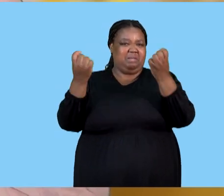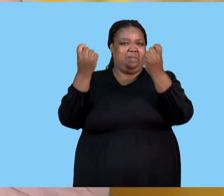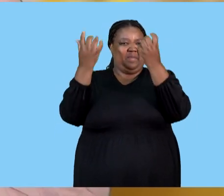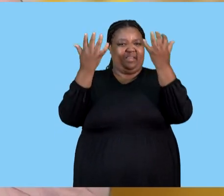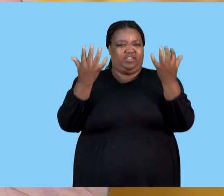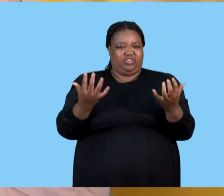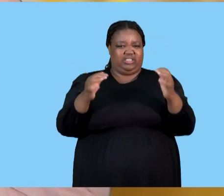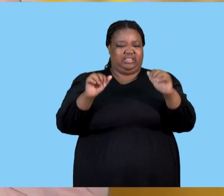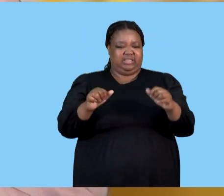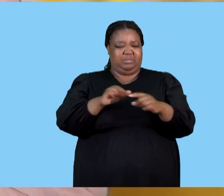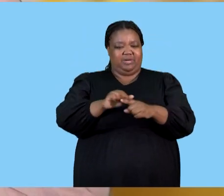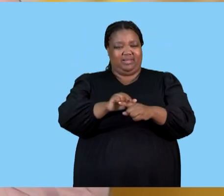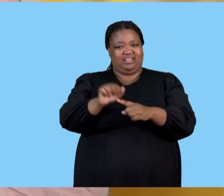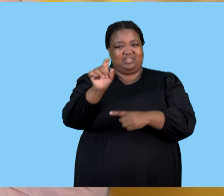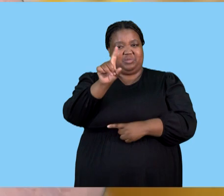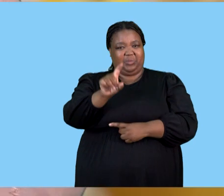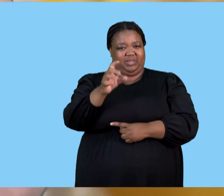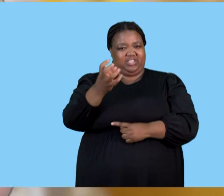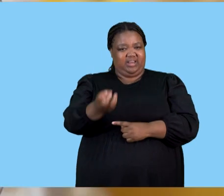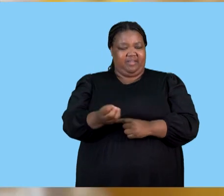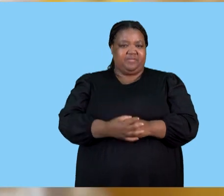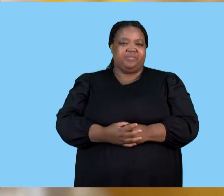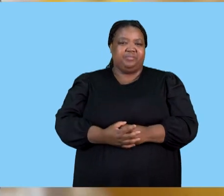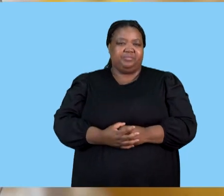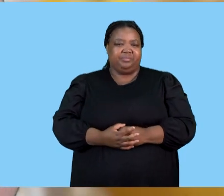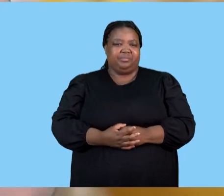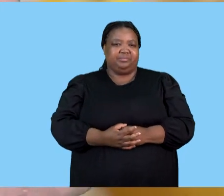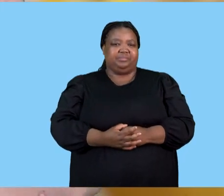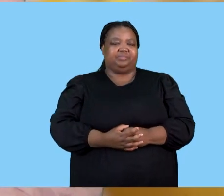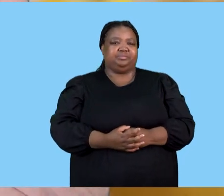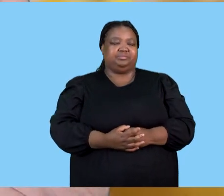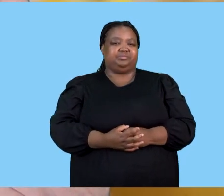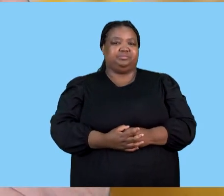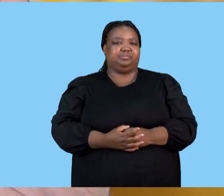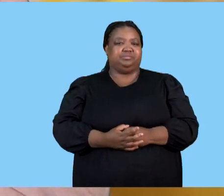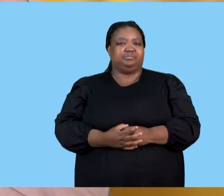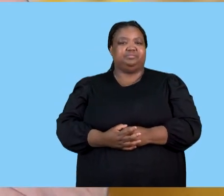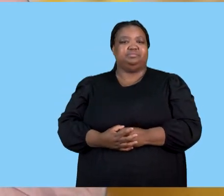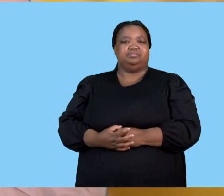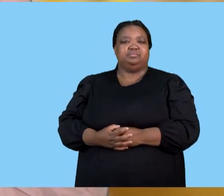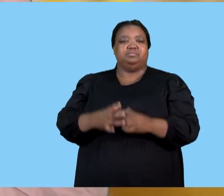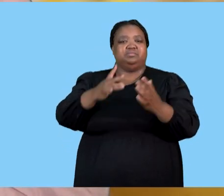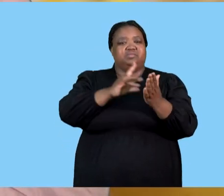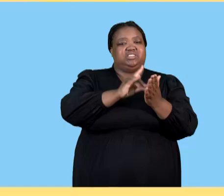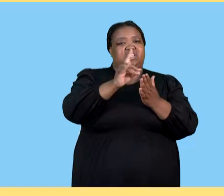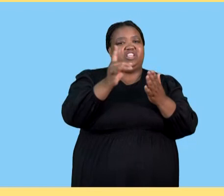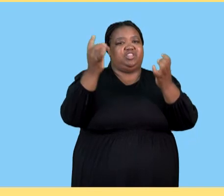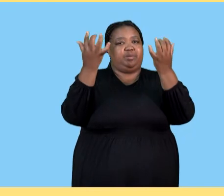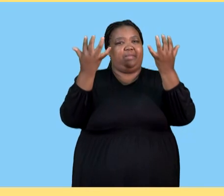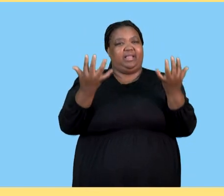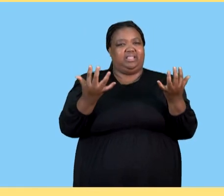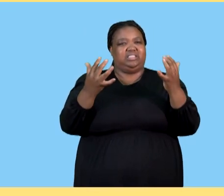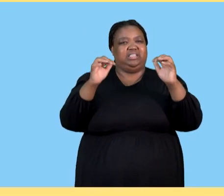budgeting. I have a practice question that I have for you. And I have a cash budget of